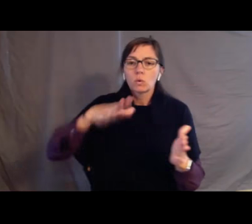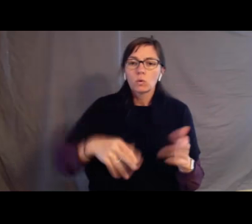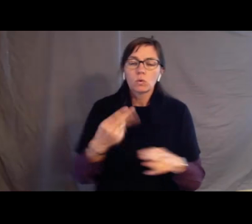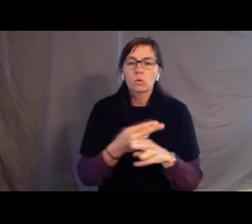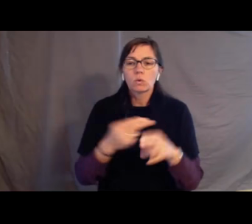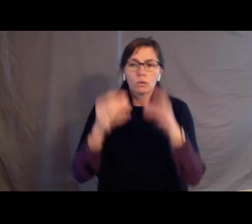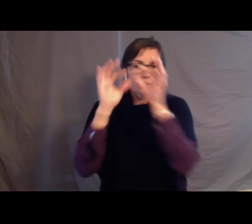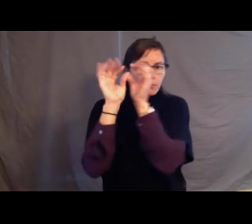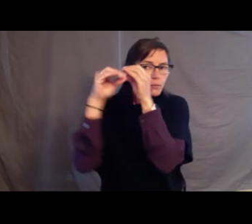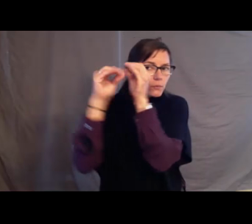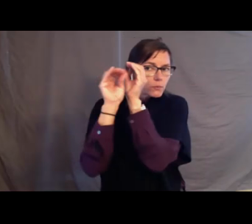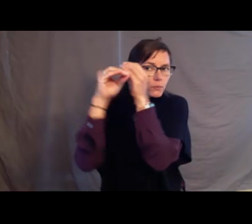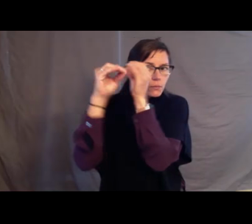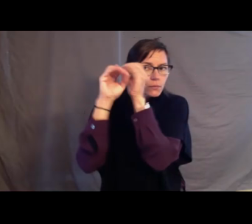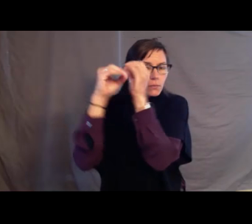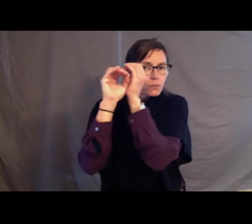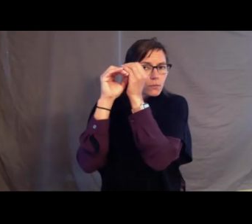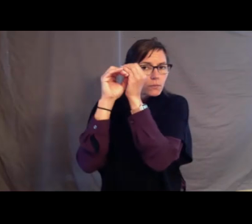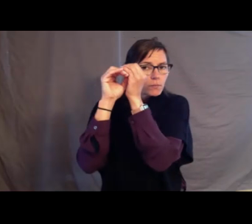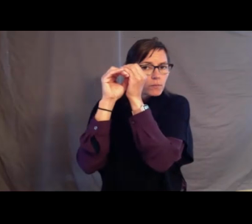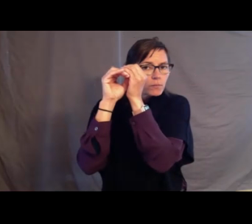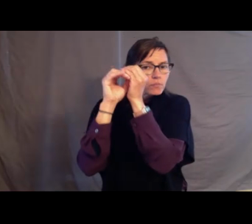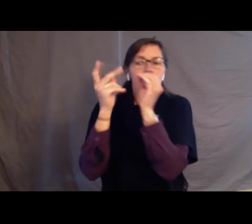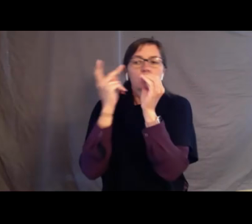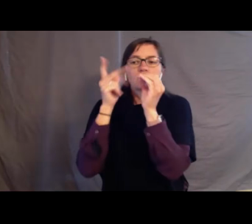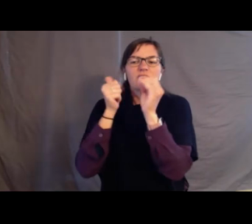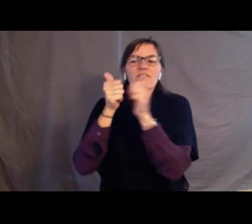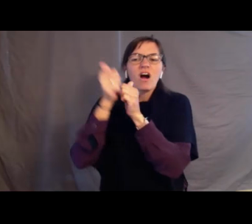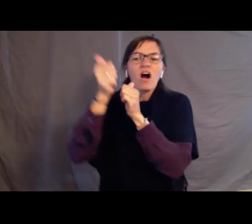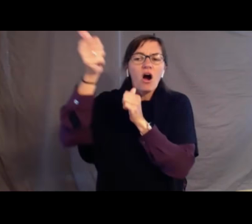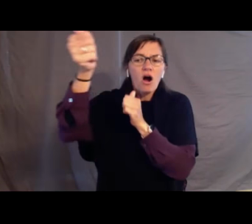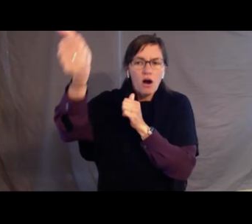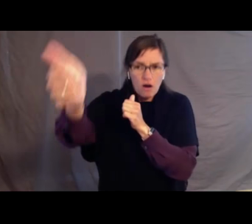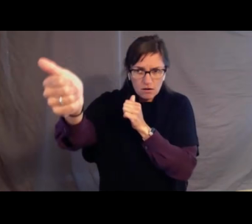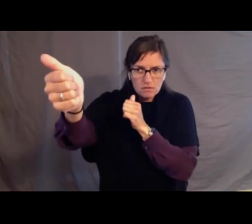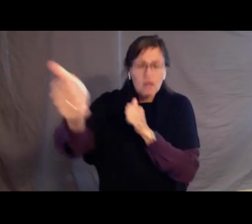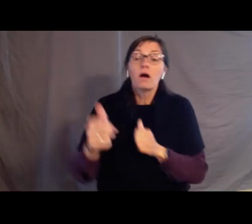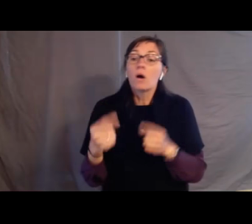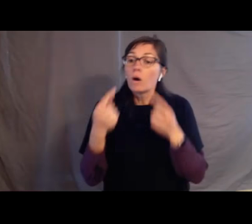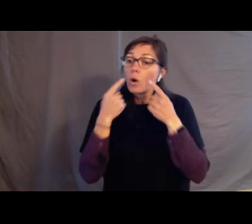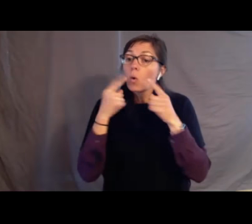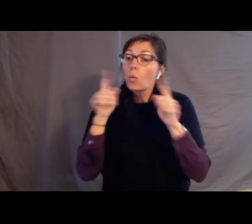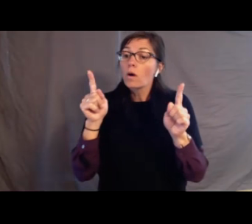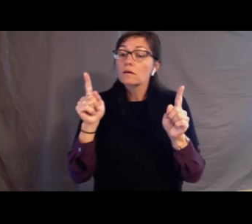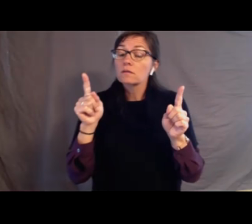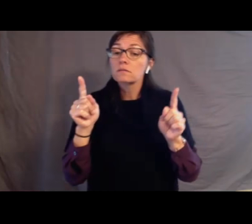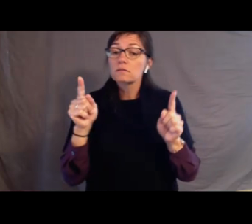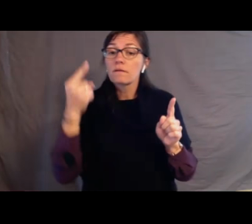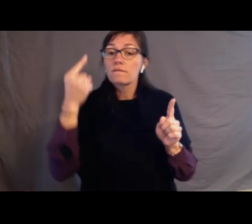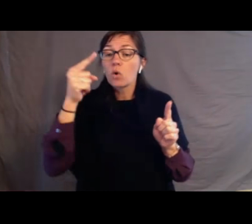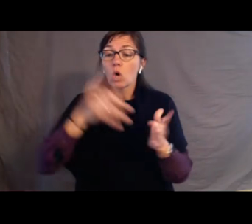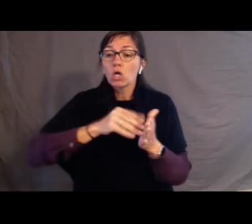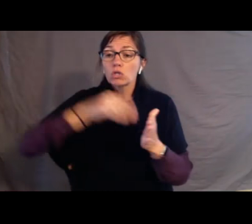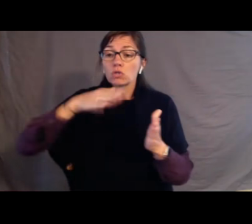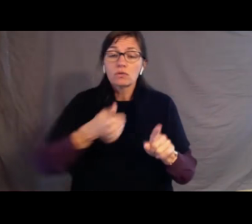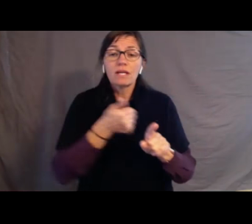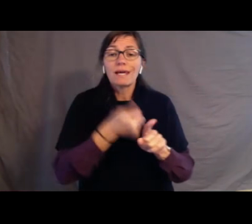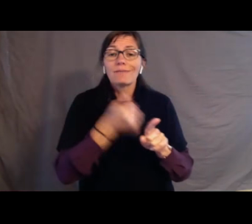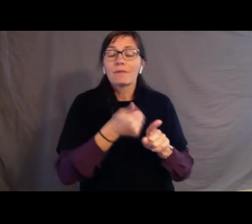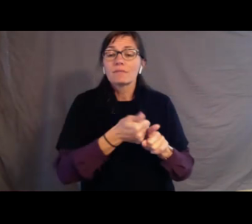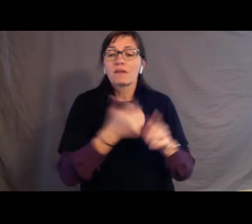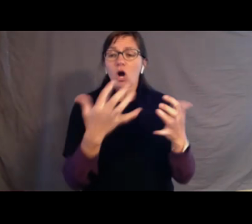and the telescope is used primarily to access distance. It's great in instances where a student may be in an auditorium